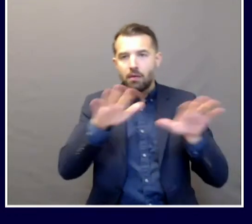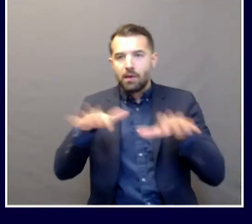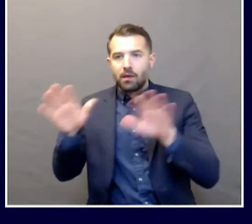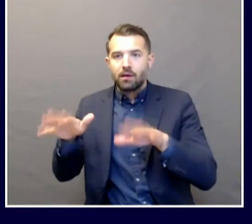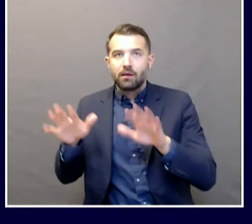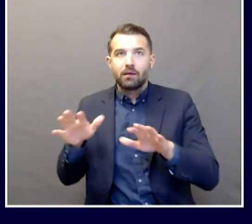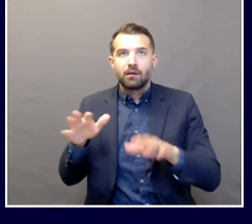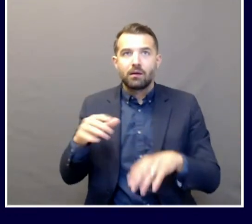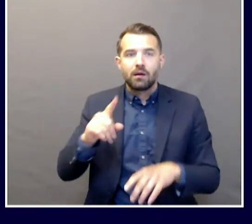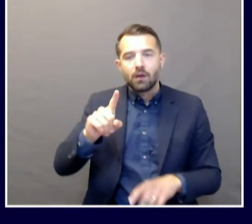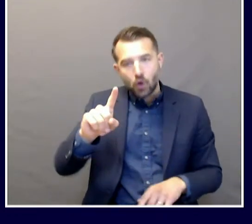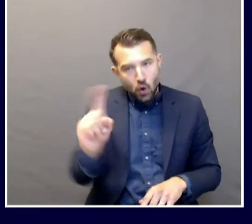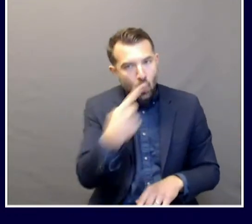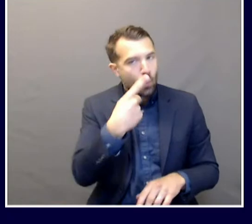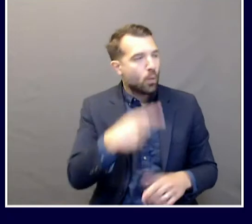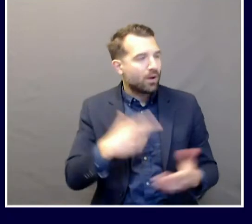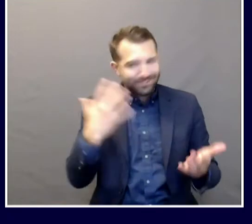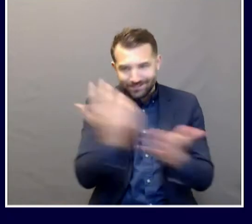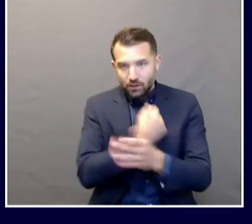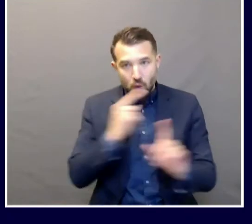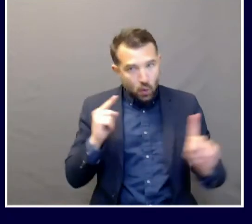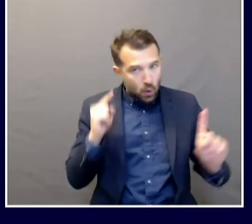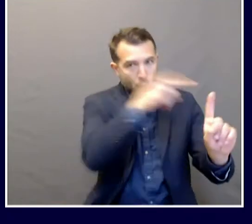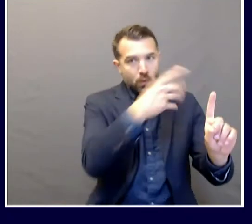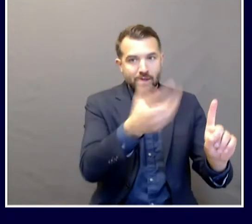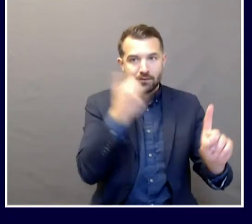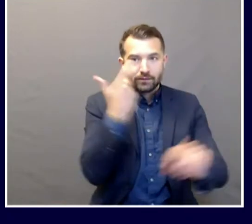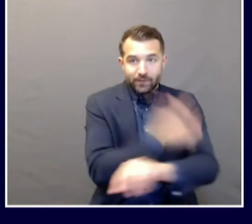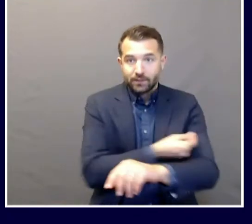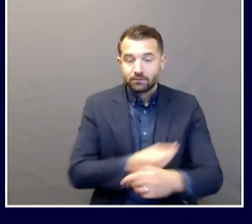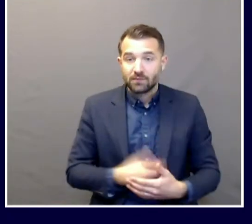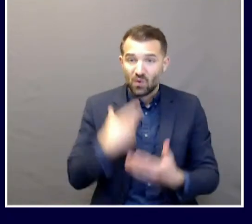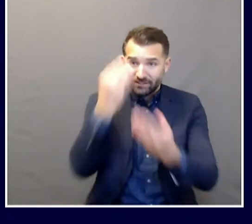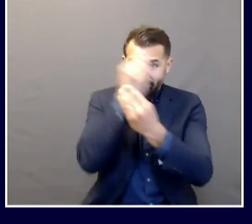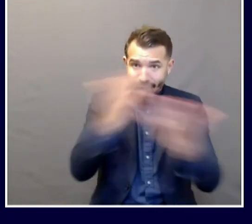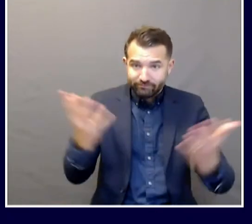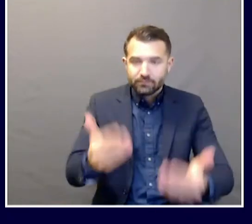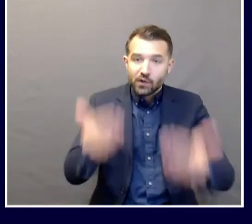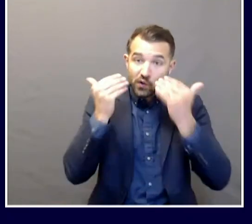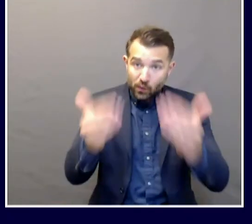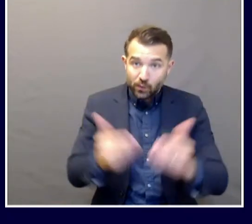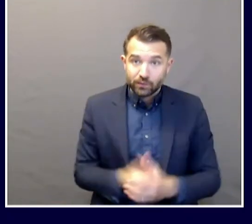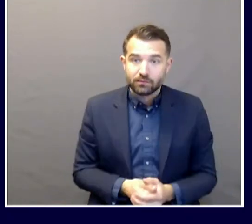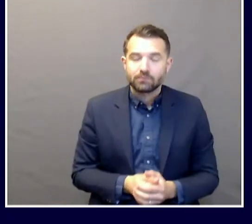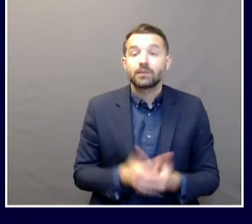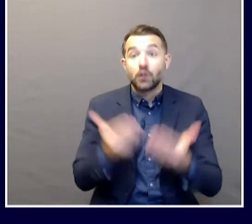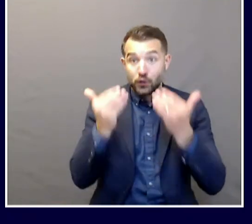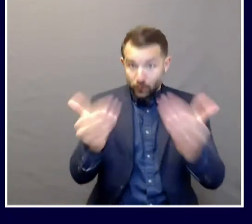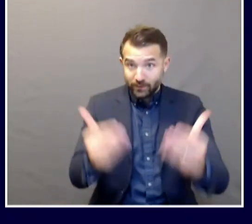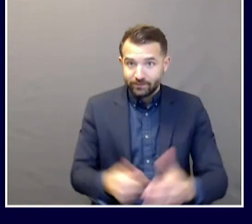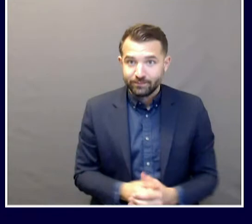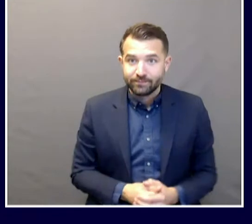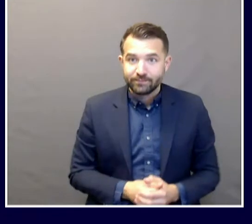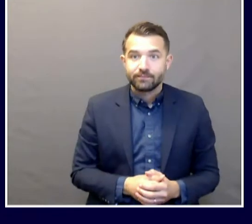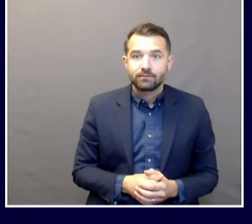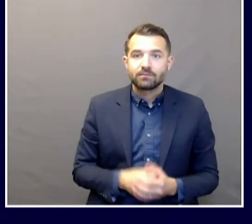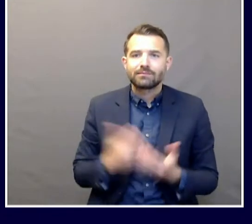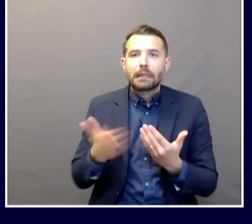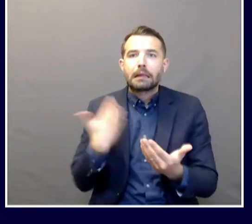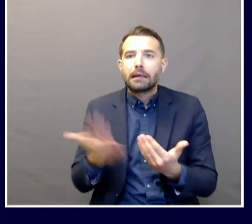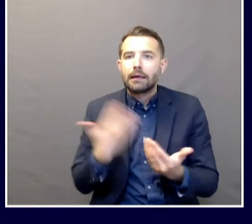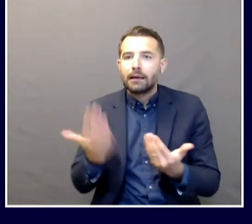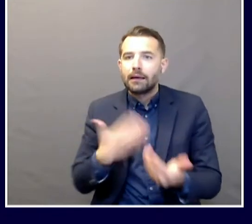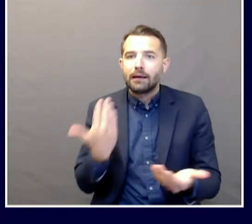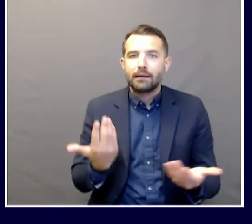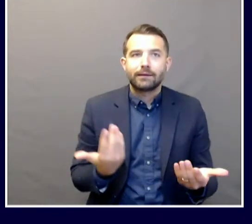to talk to you today to let you know that you should get the vaccine. Getting the vaccine is more convenient than it ever has been, whether it's at